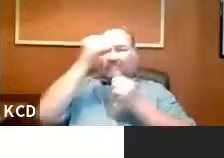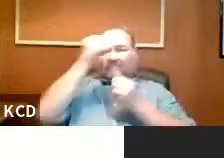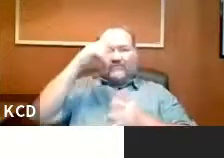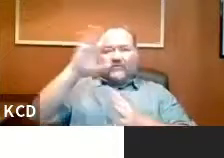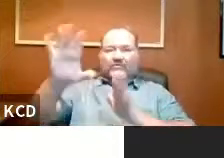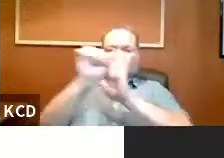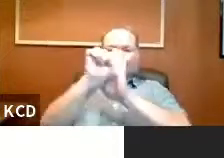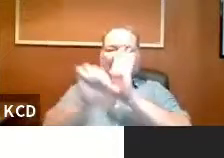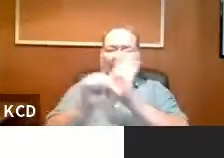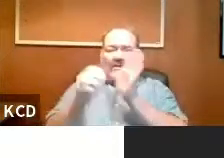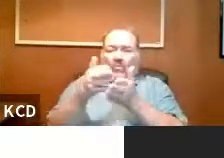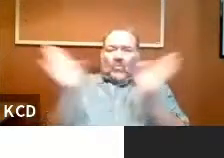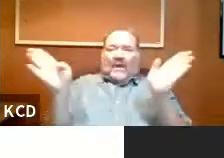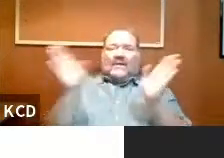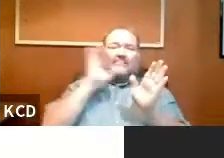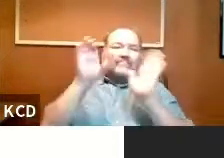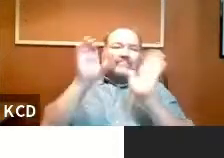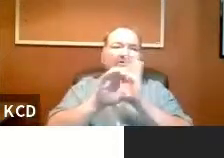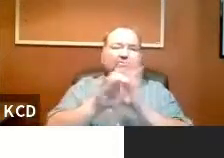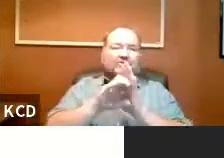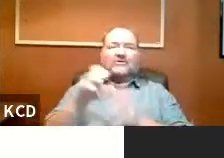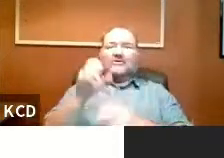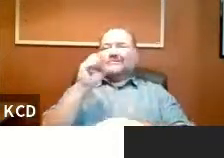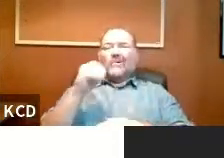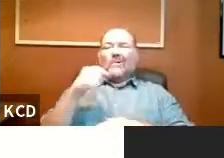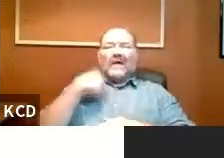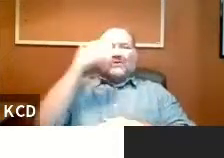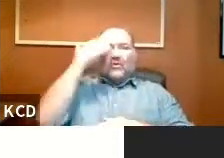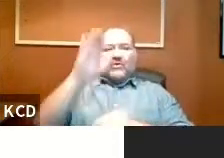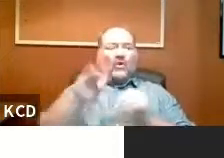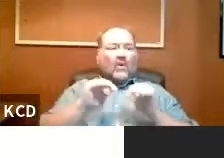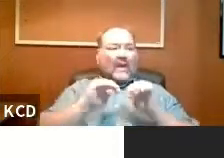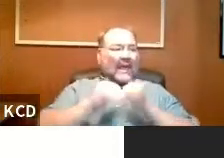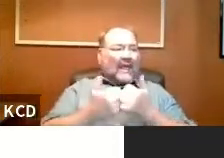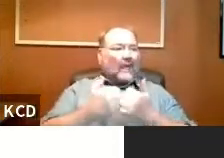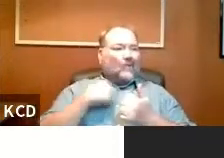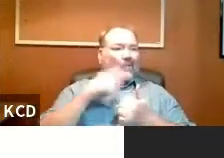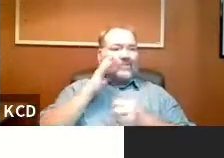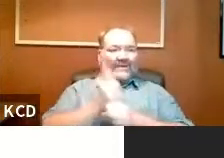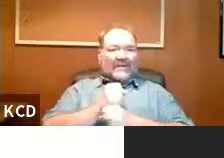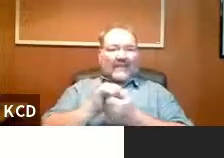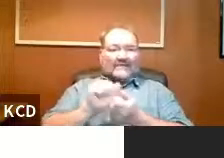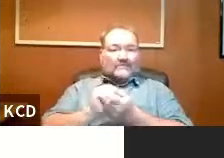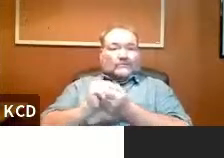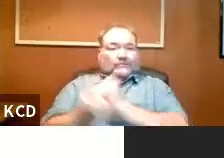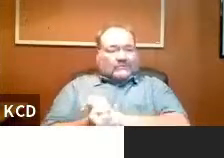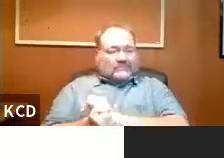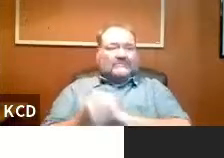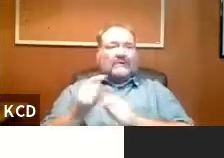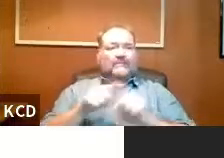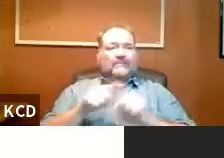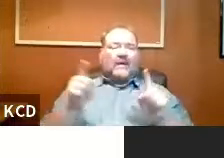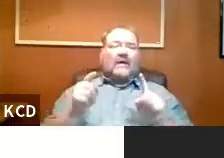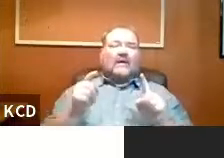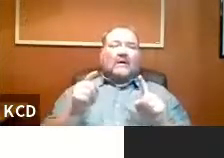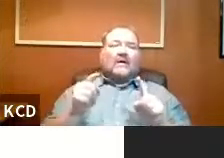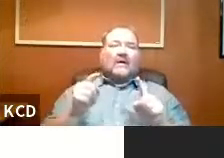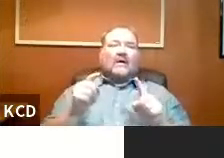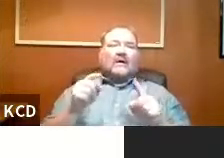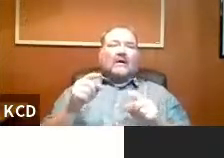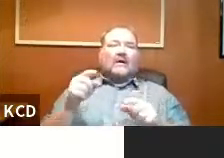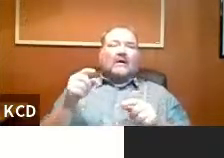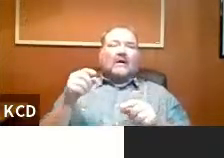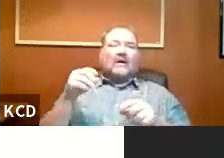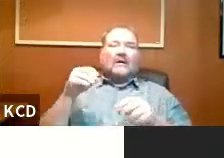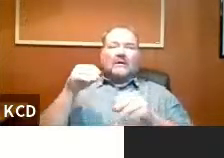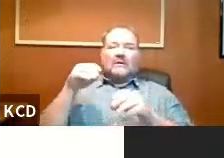and assignments. And so I don't know how likely we'll be able to get that switched, but we did, and Bert can chime in